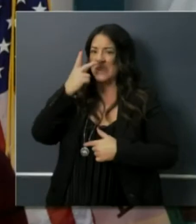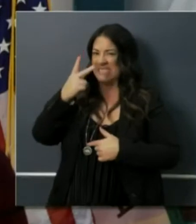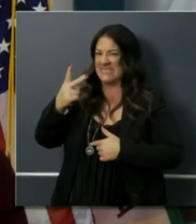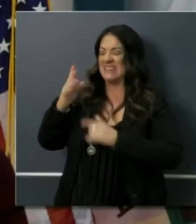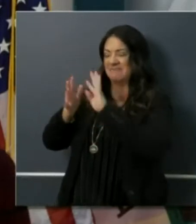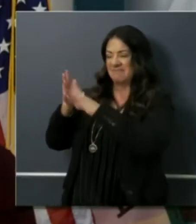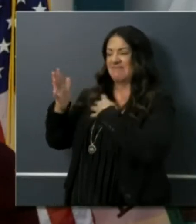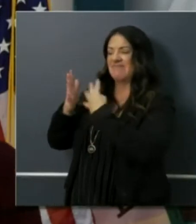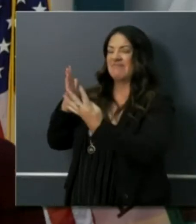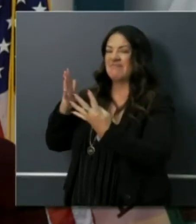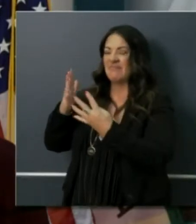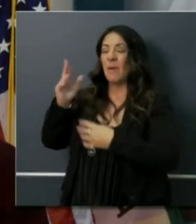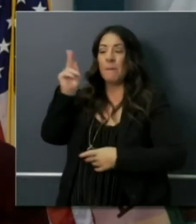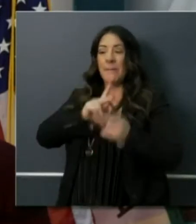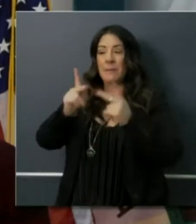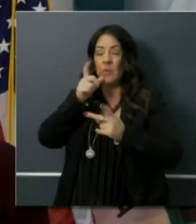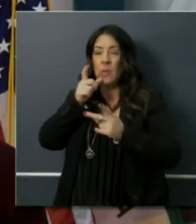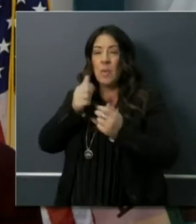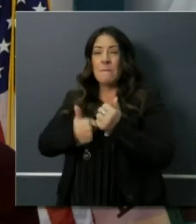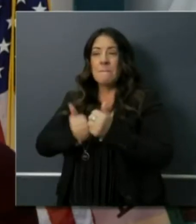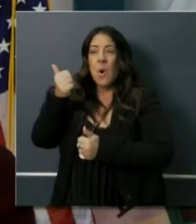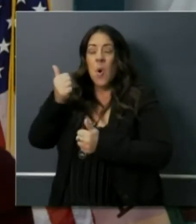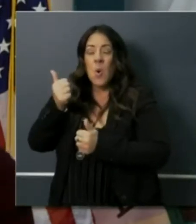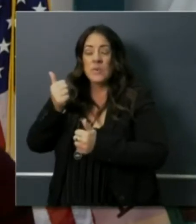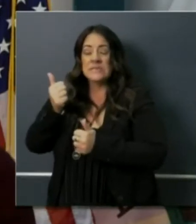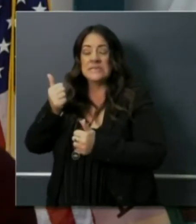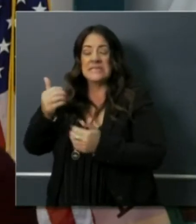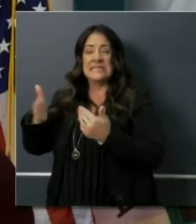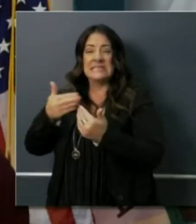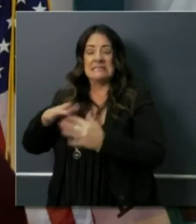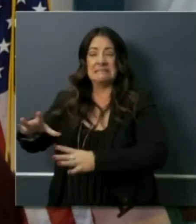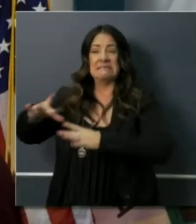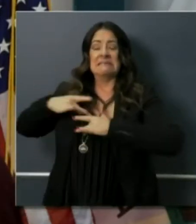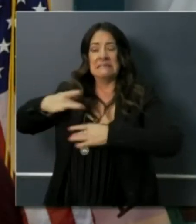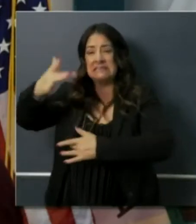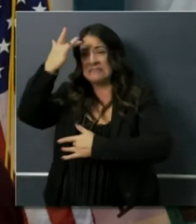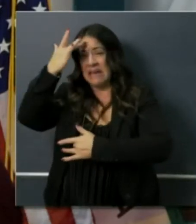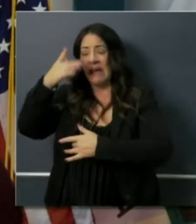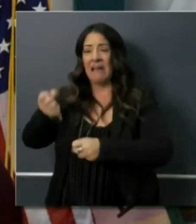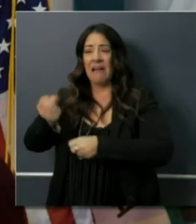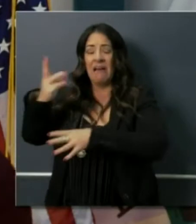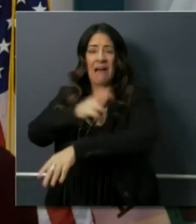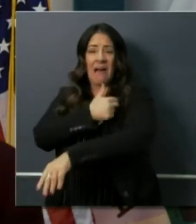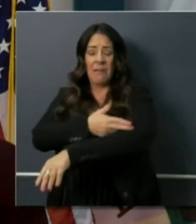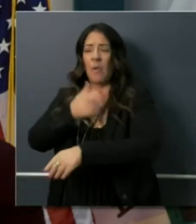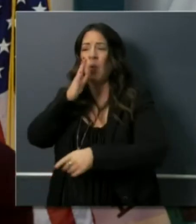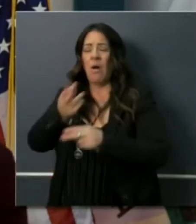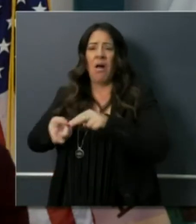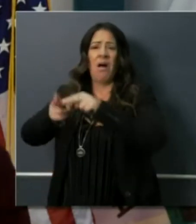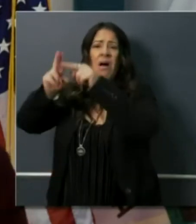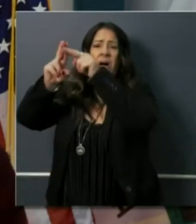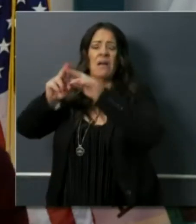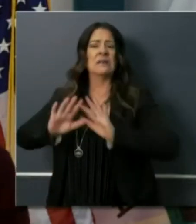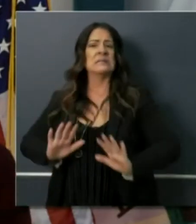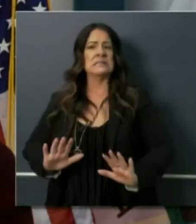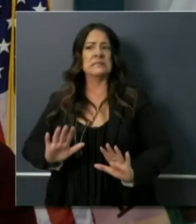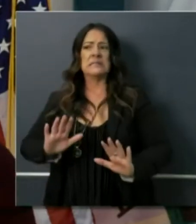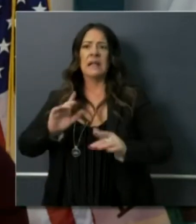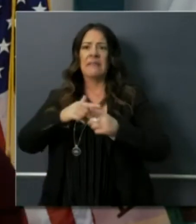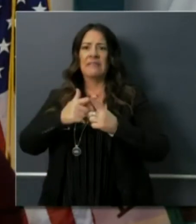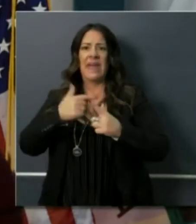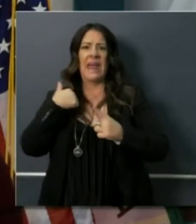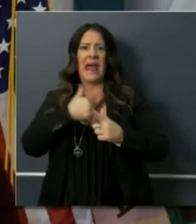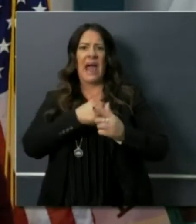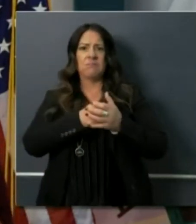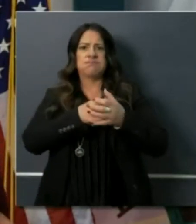vulnerable people who become sick and need to be hospitalized and begin to challenge our current surge capacity. So